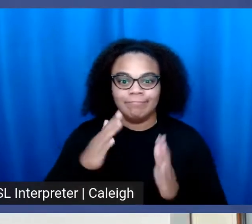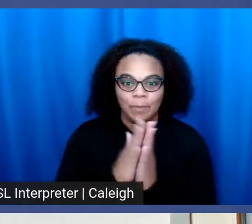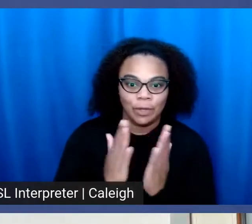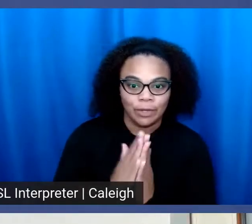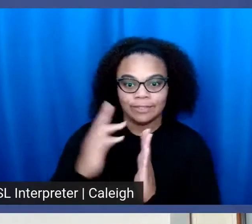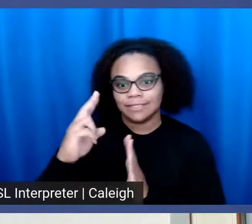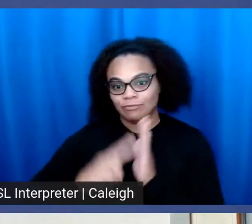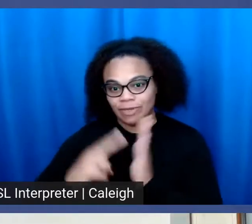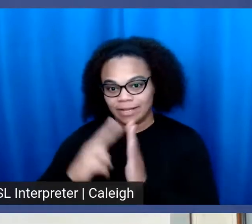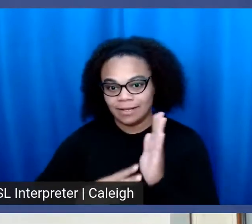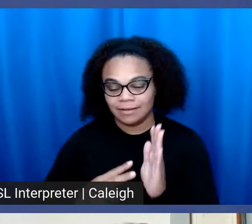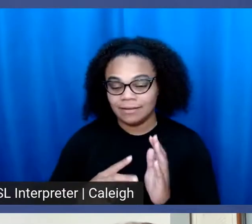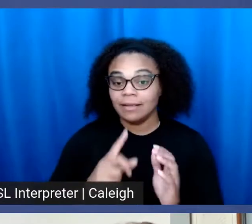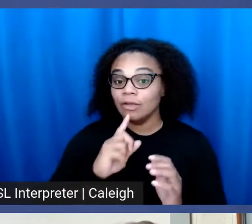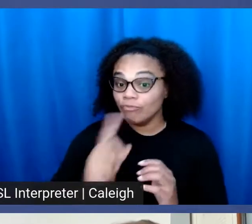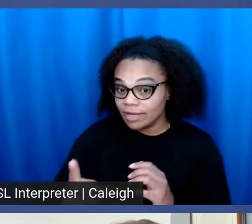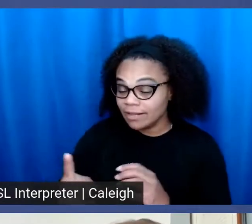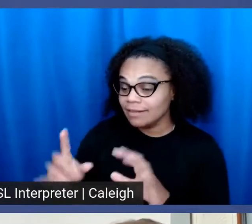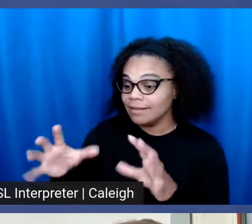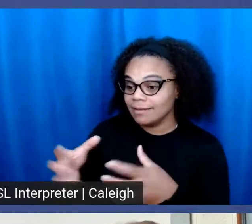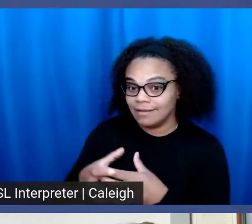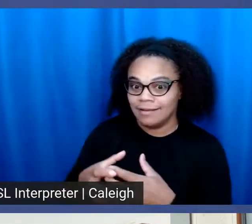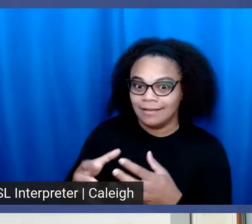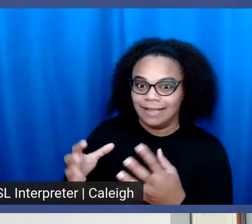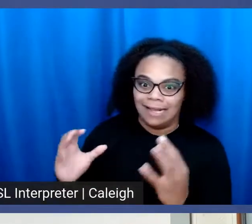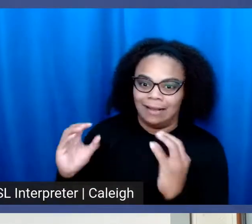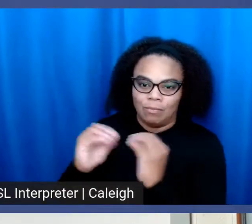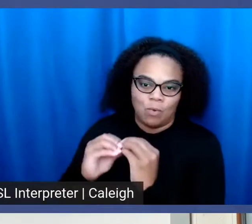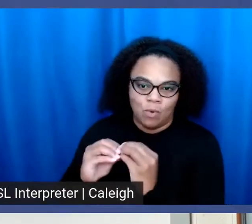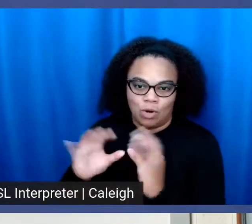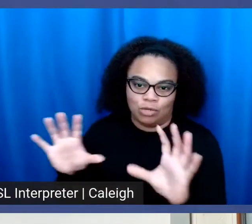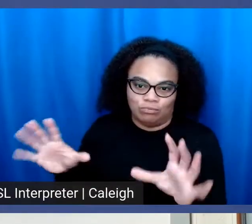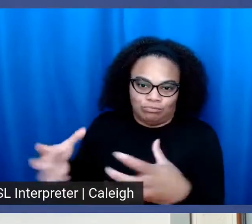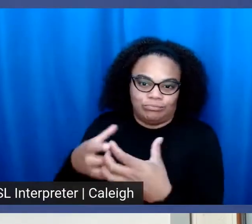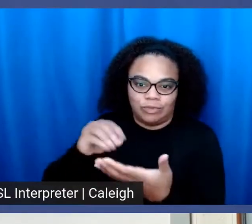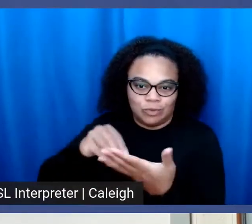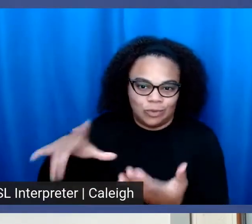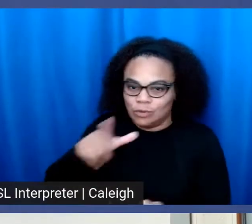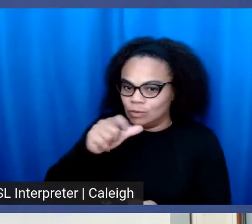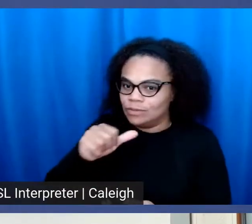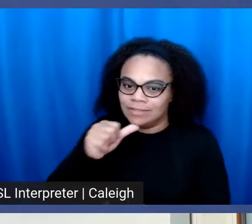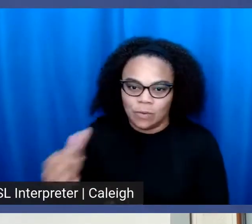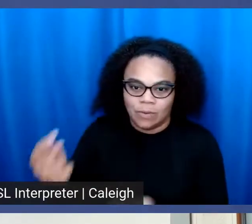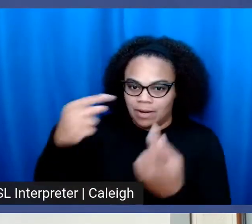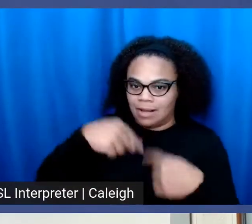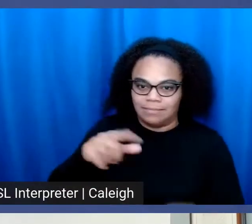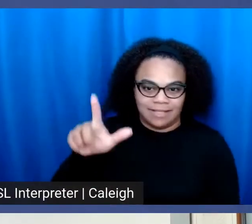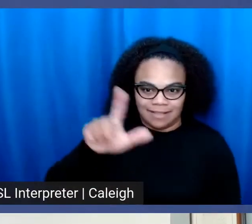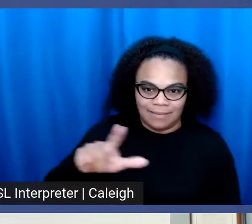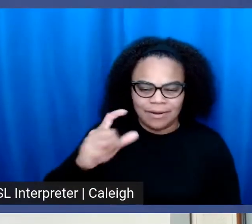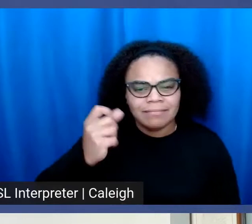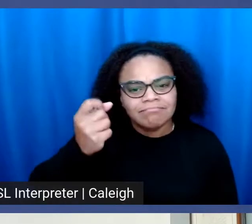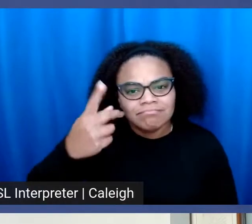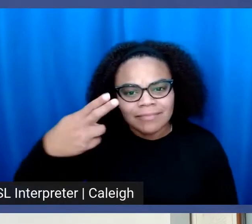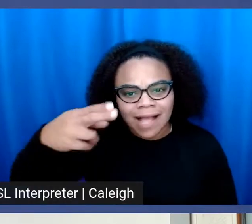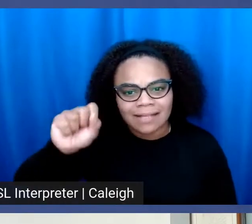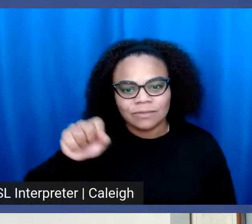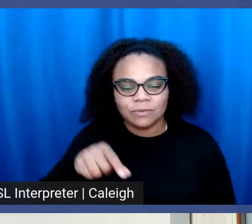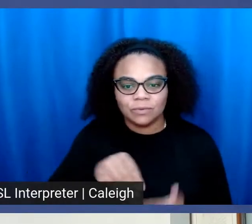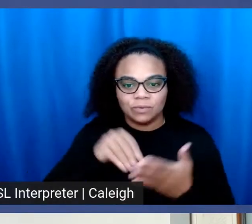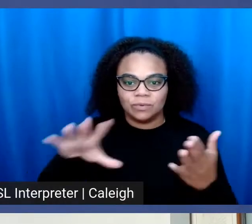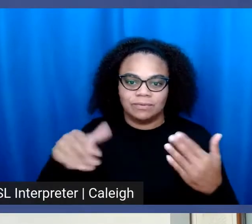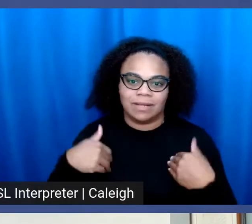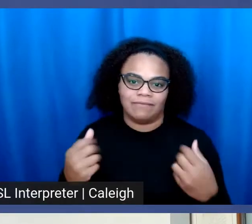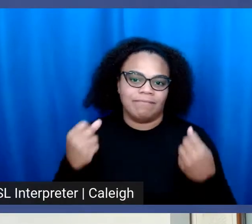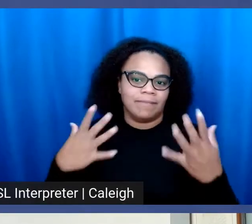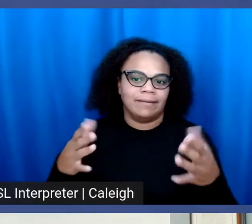larger population that does not come into the library. In high school, they have so many activities and responsibilities that that's understandable.